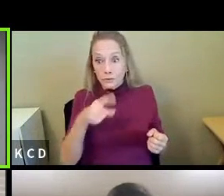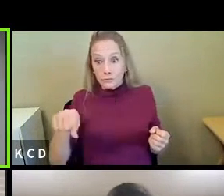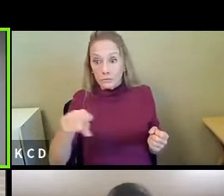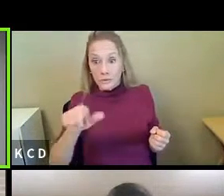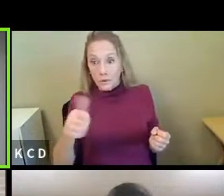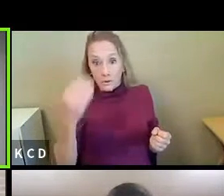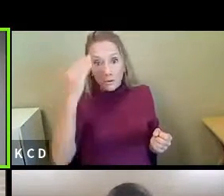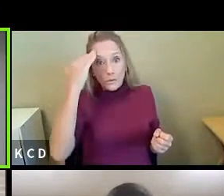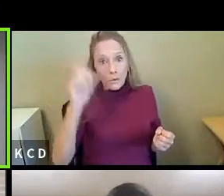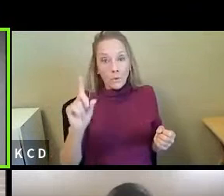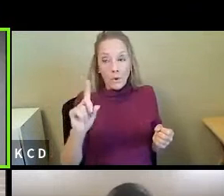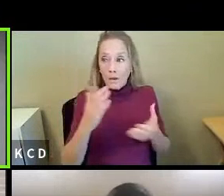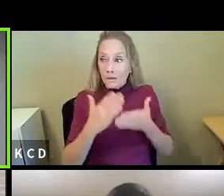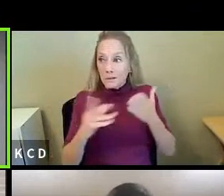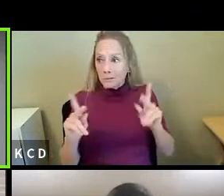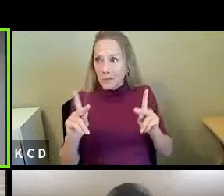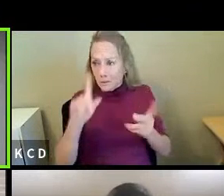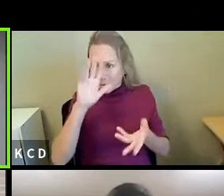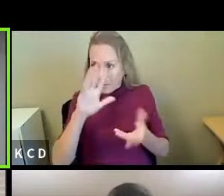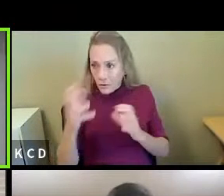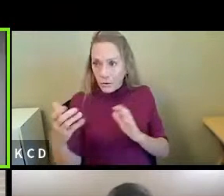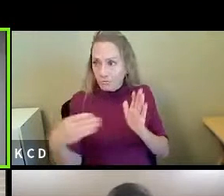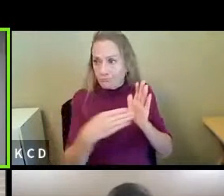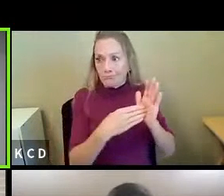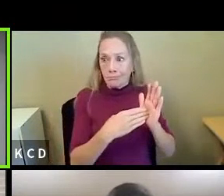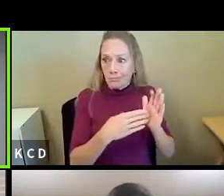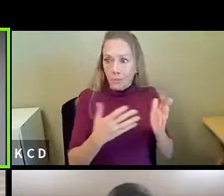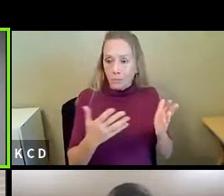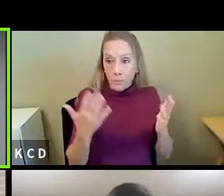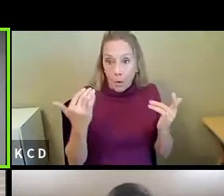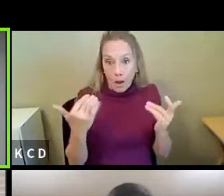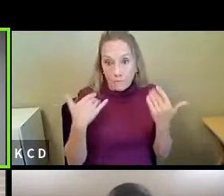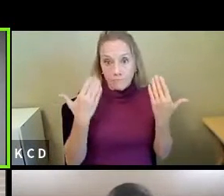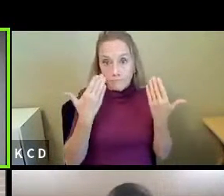where some of the pushback and confusion is coming from.